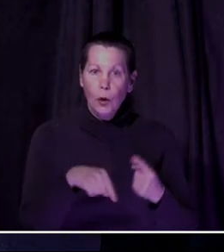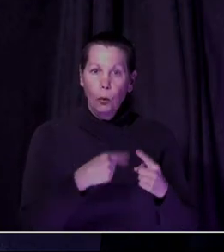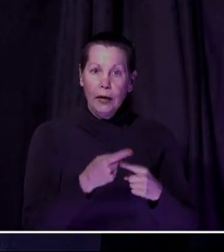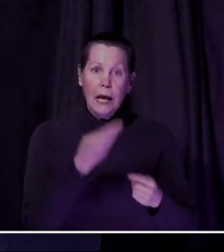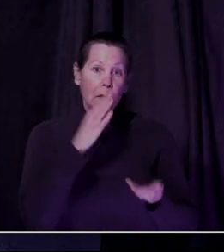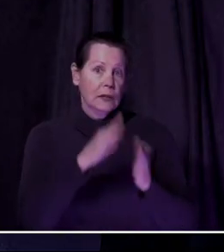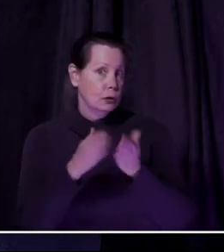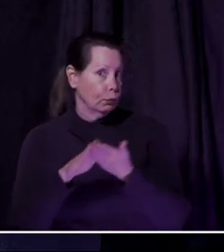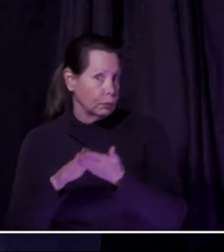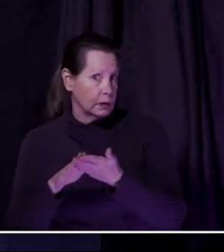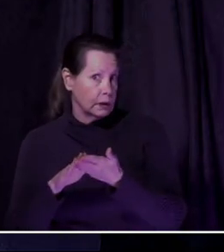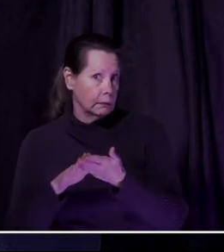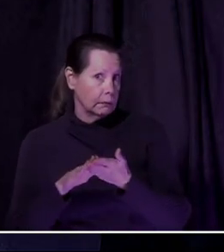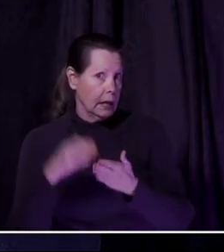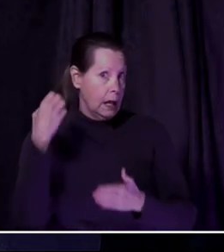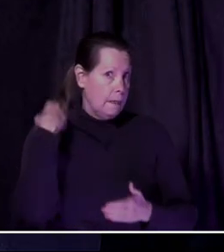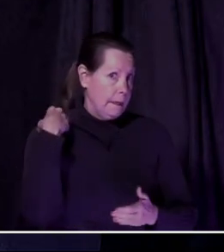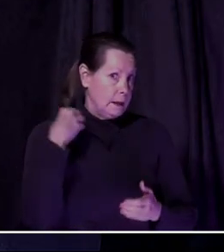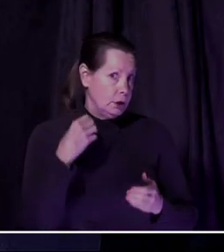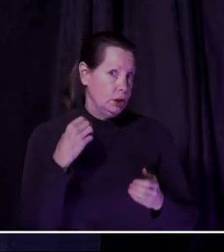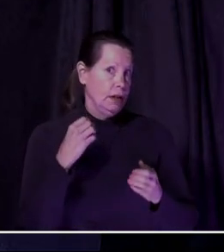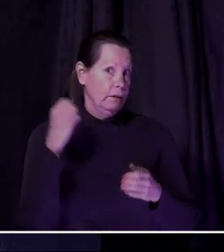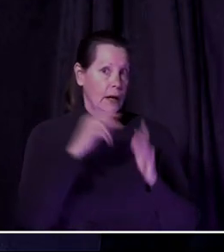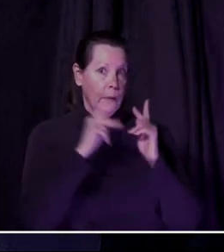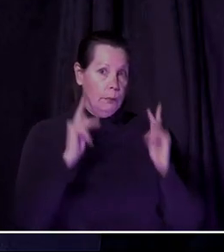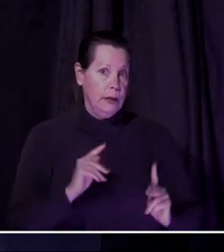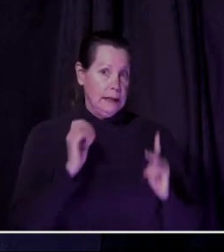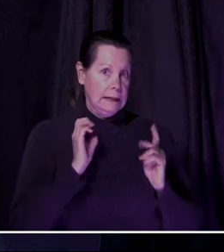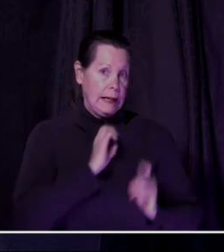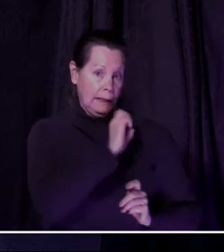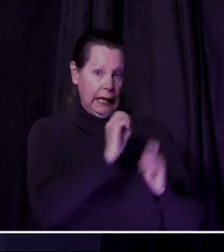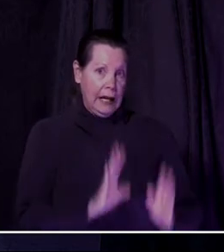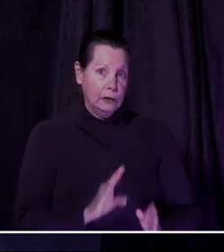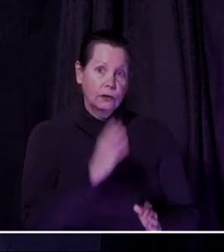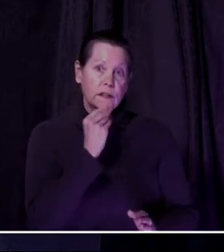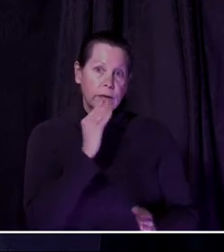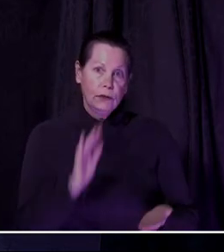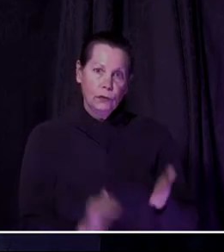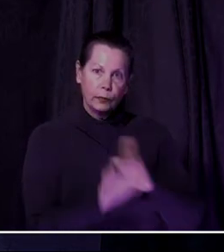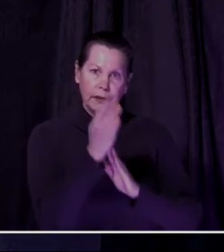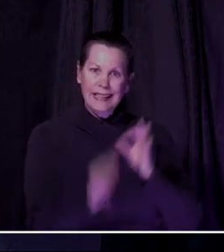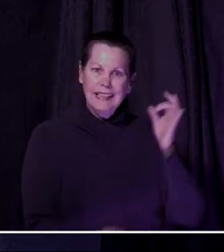Jerusalem, the chief priests and the elders of the Jews, they presented their case